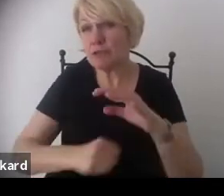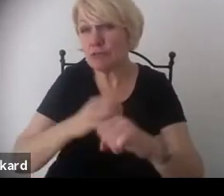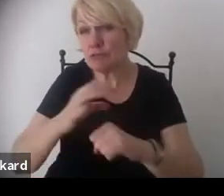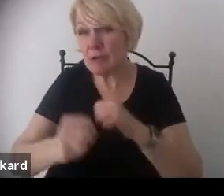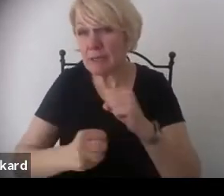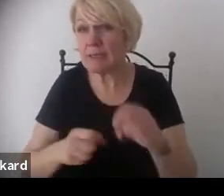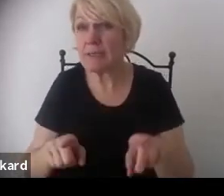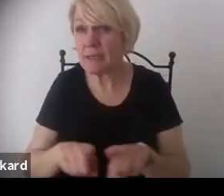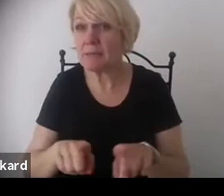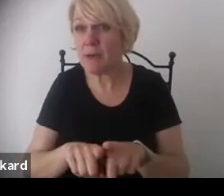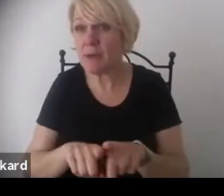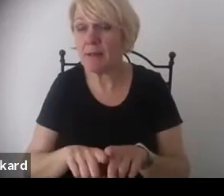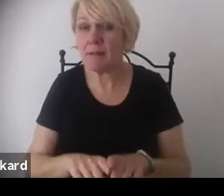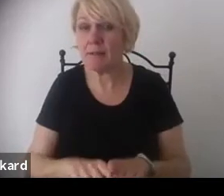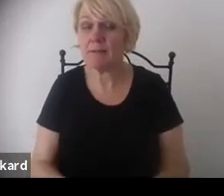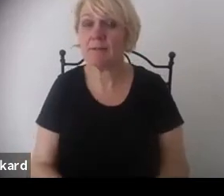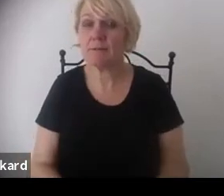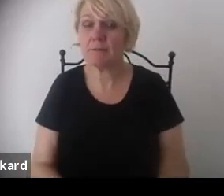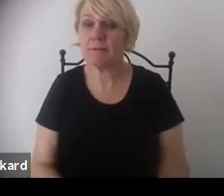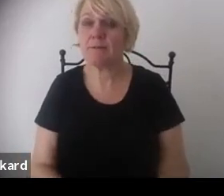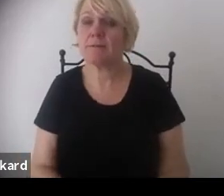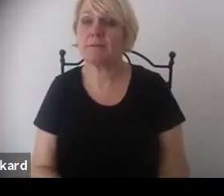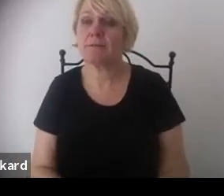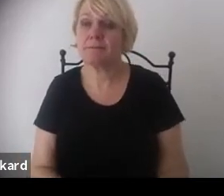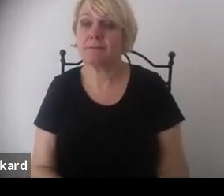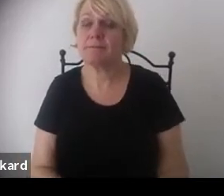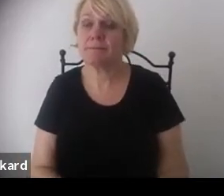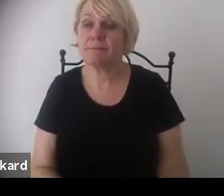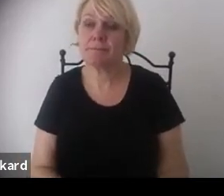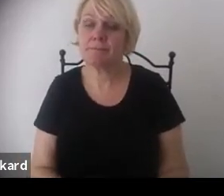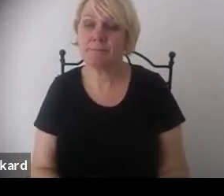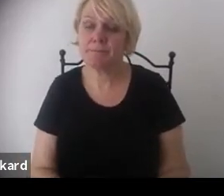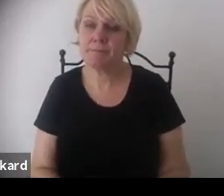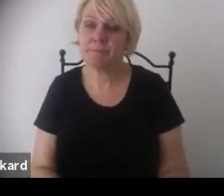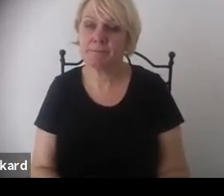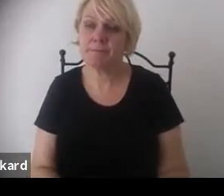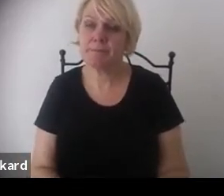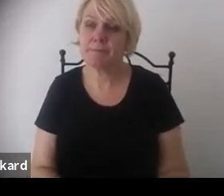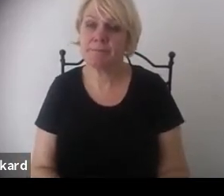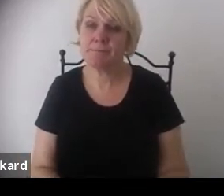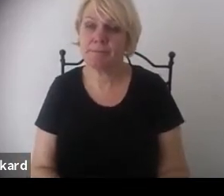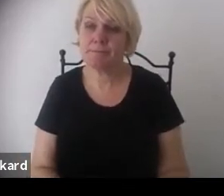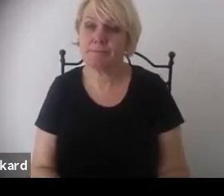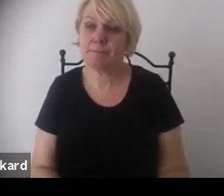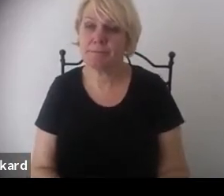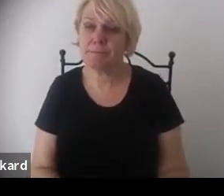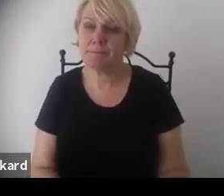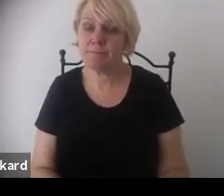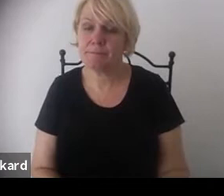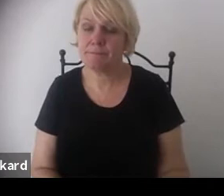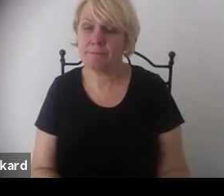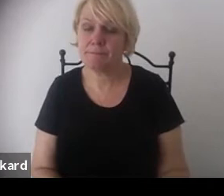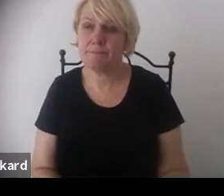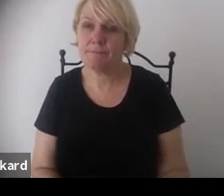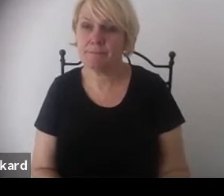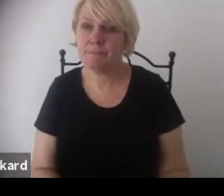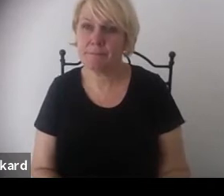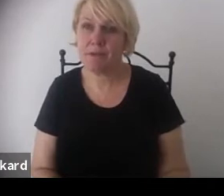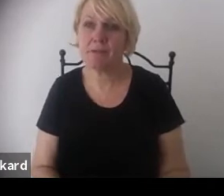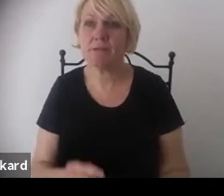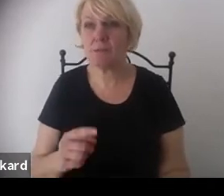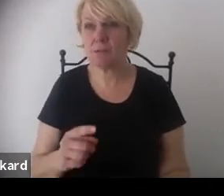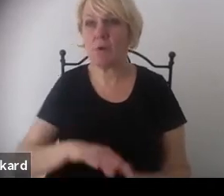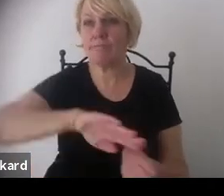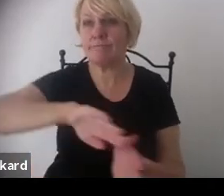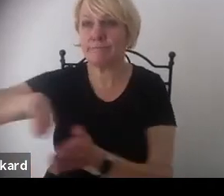system. But I think you'll come on to that later. So we've got another question here. How can you, just on that